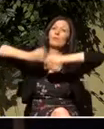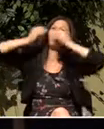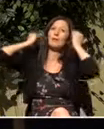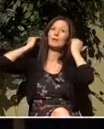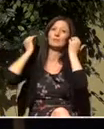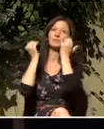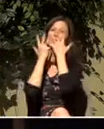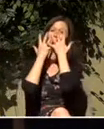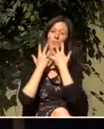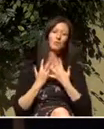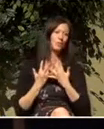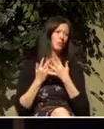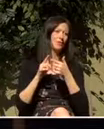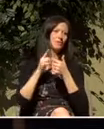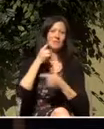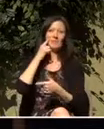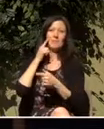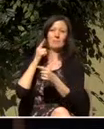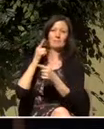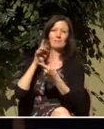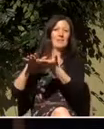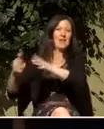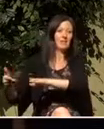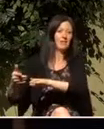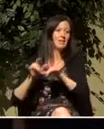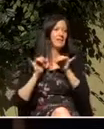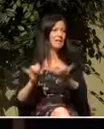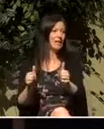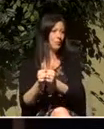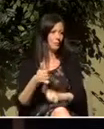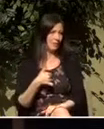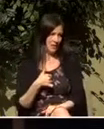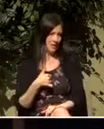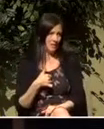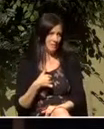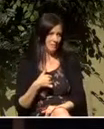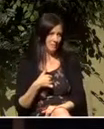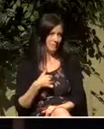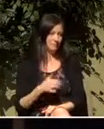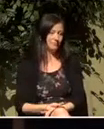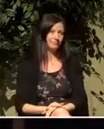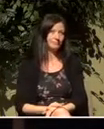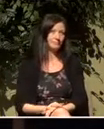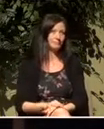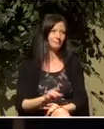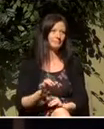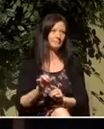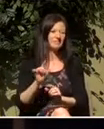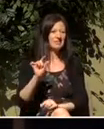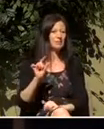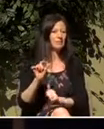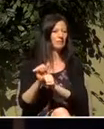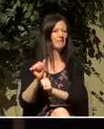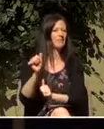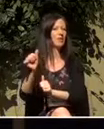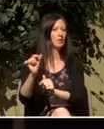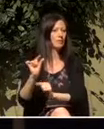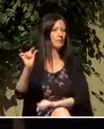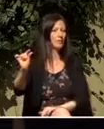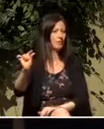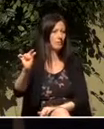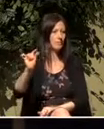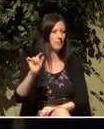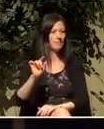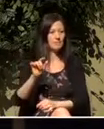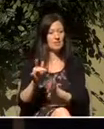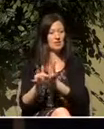sorrow to the point of death. Stay here and keep watch with me." Going a little further, he fell with his